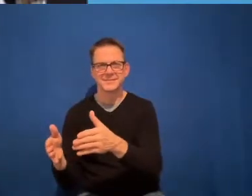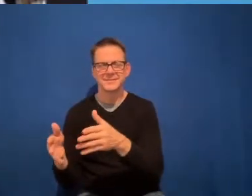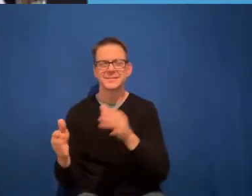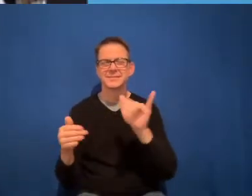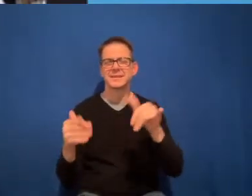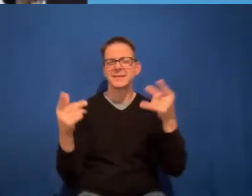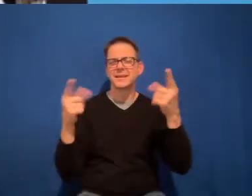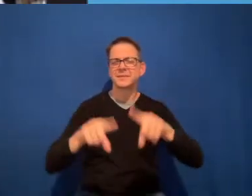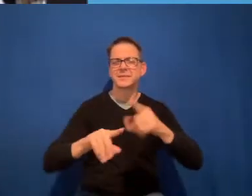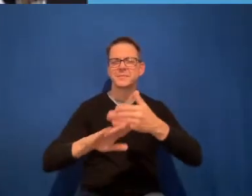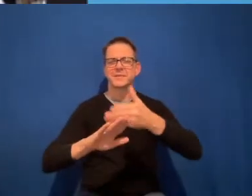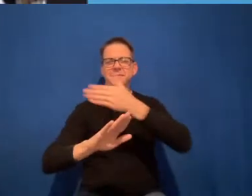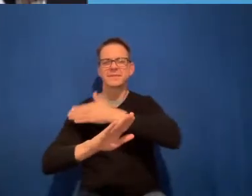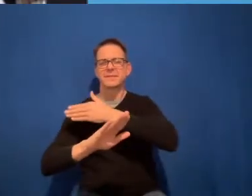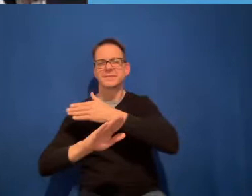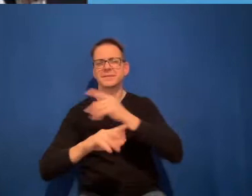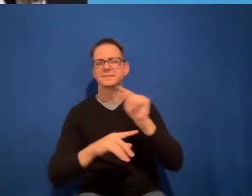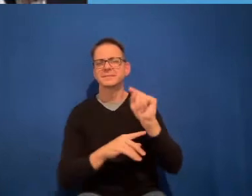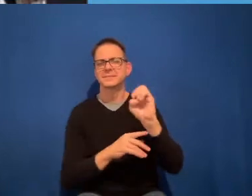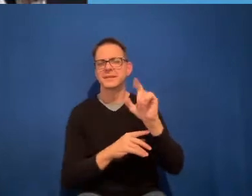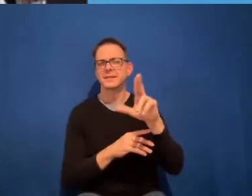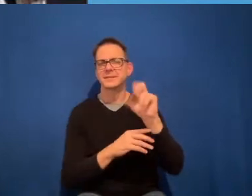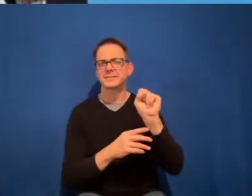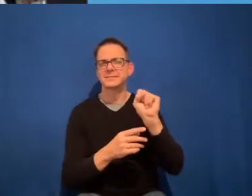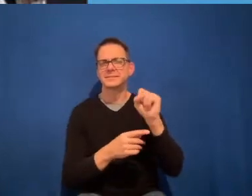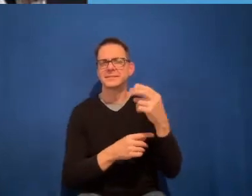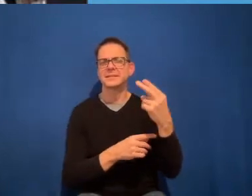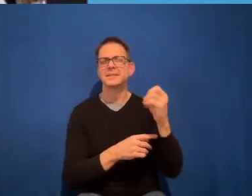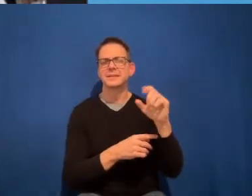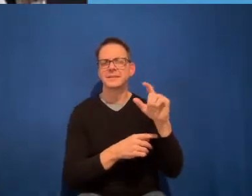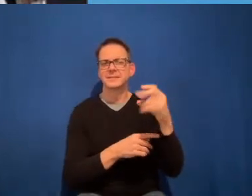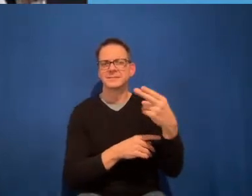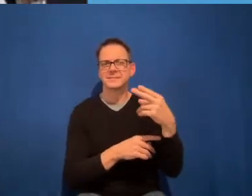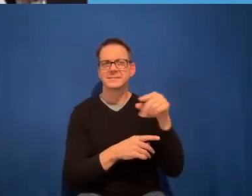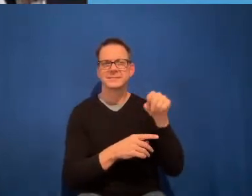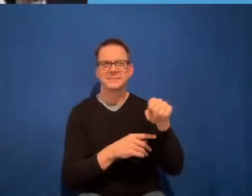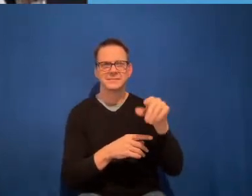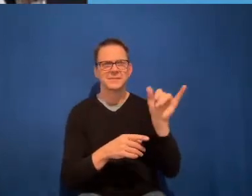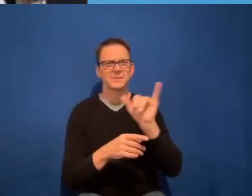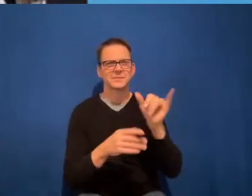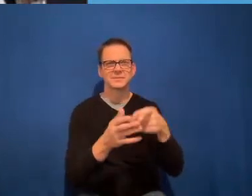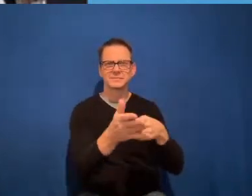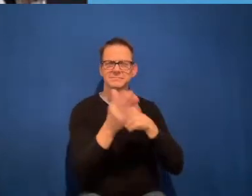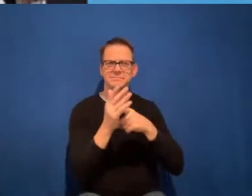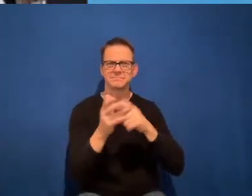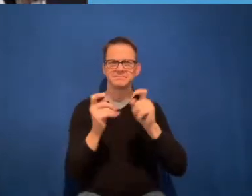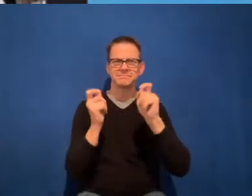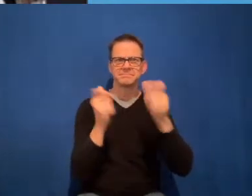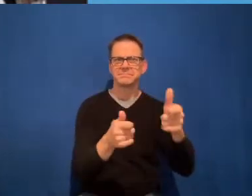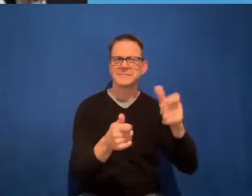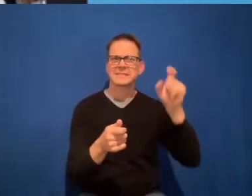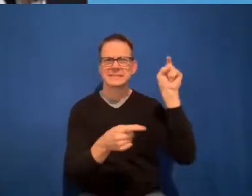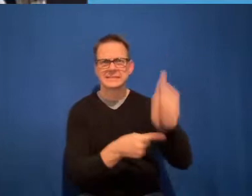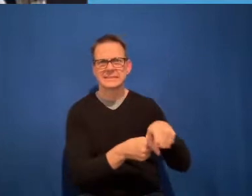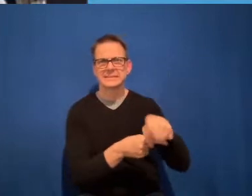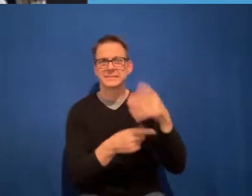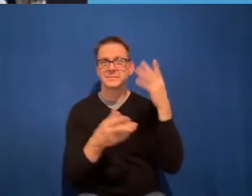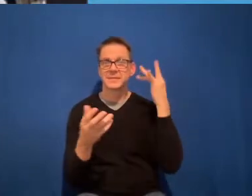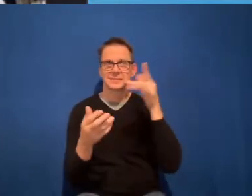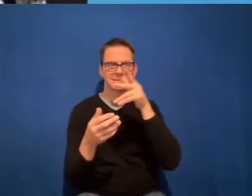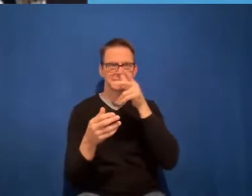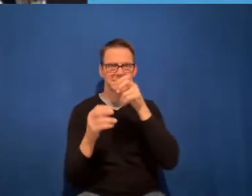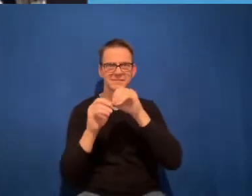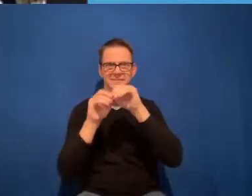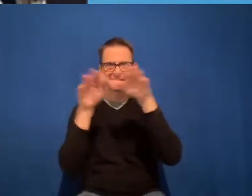like telehealth, but also the need for it, that sudden urgent need for it as we hit the beginning and the middle